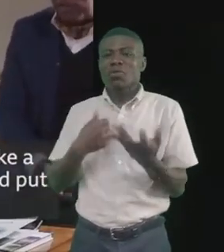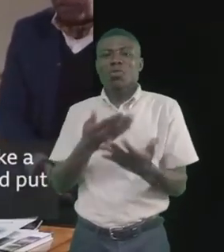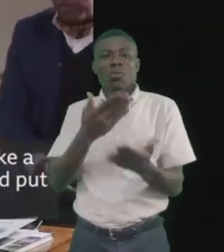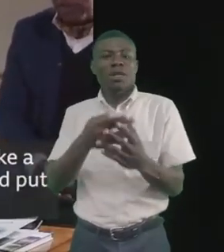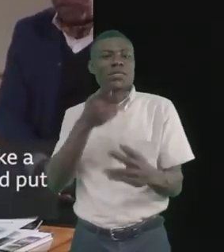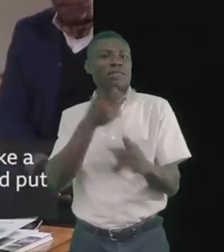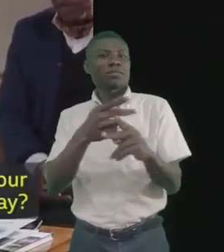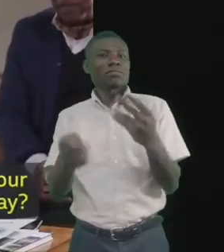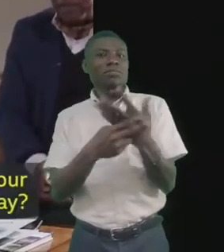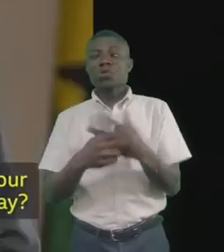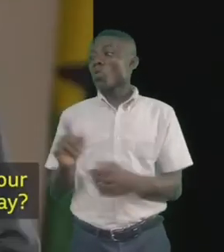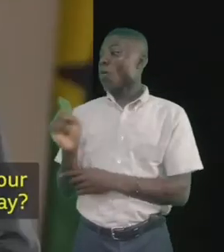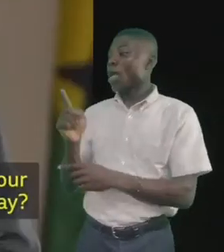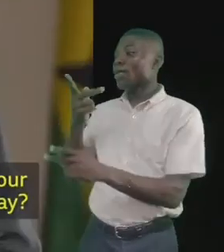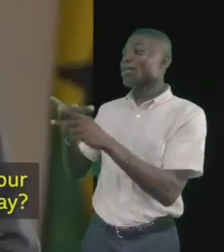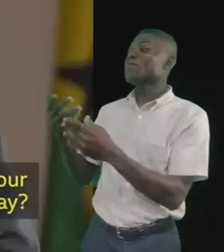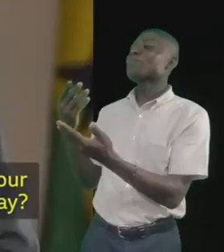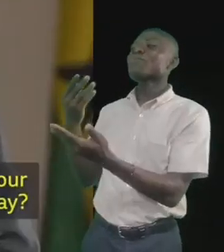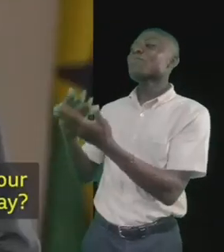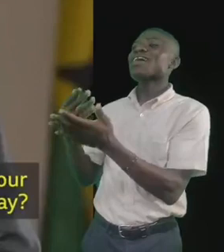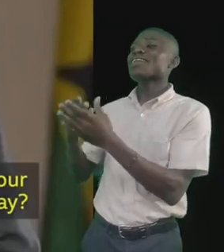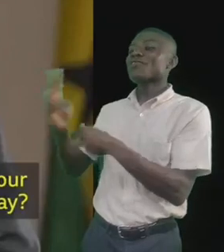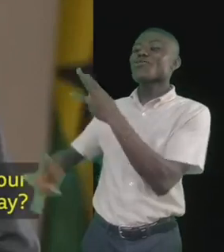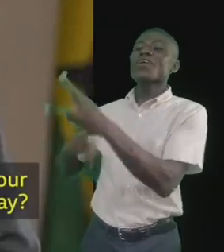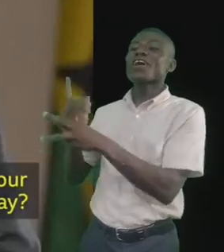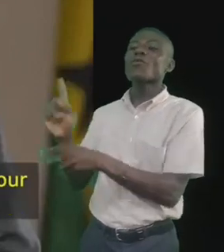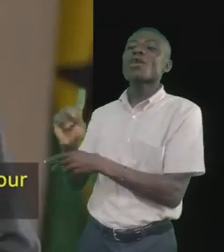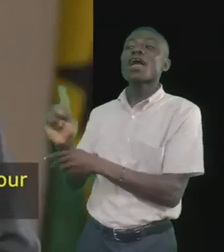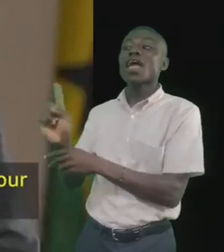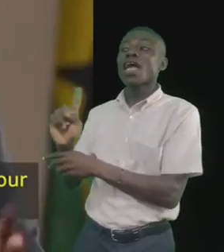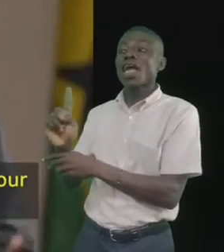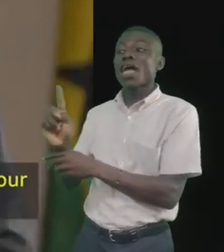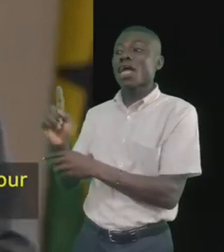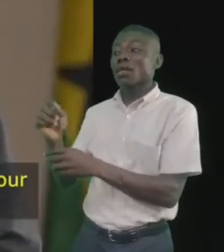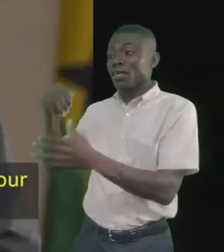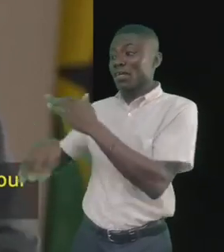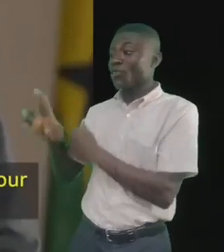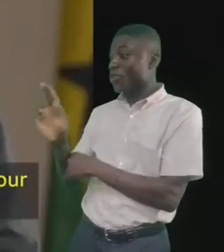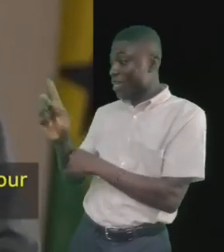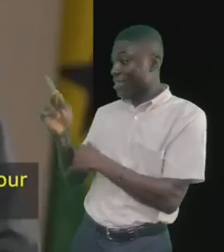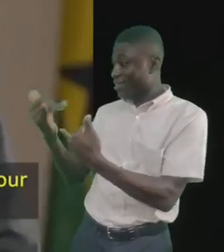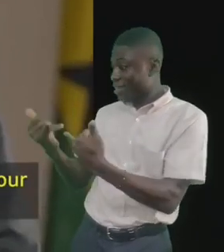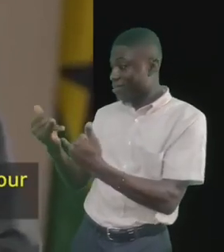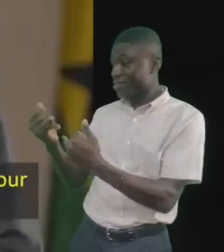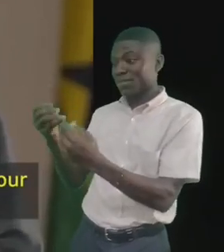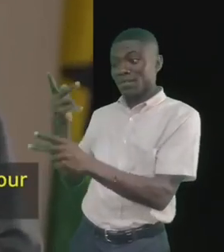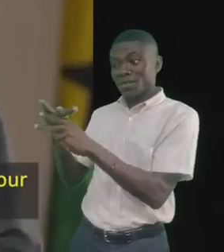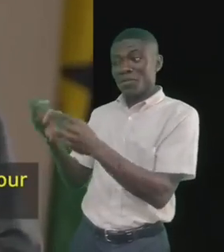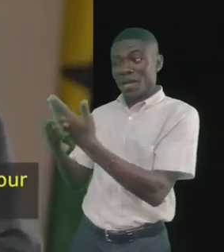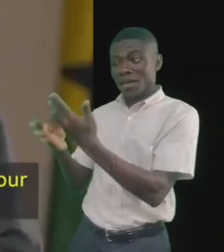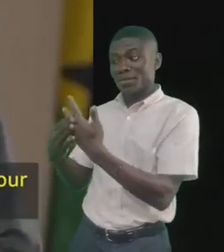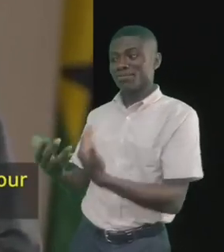that I want to go and put my money. Where will you put your money in the world today? Where will you put your money? In Britain,